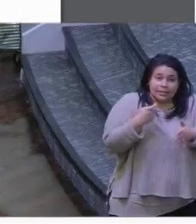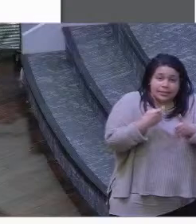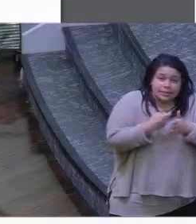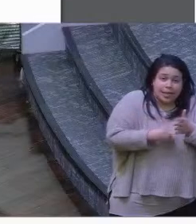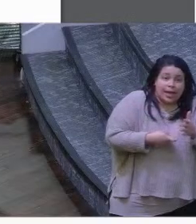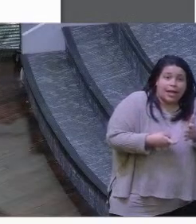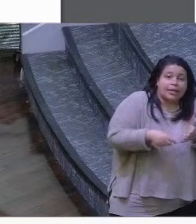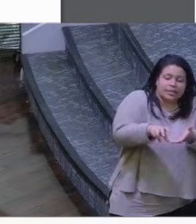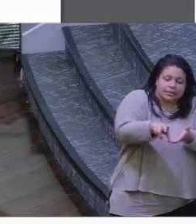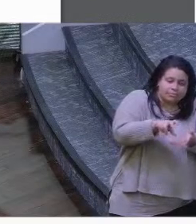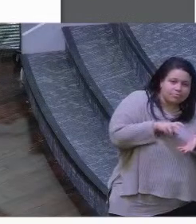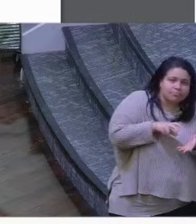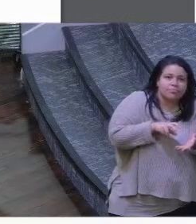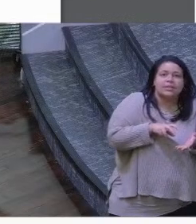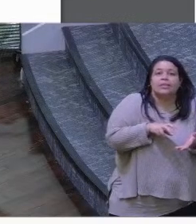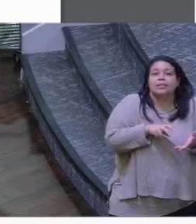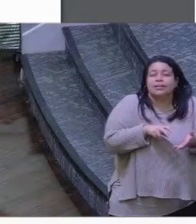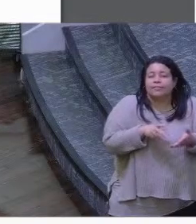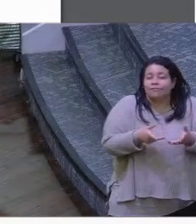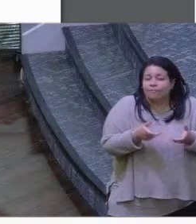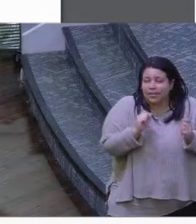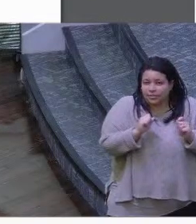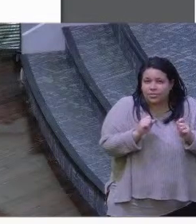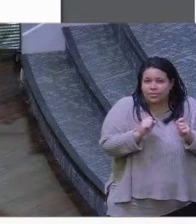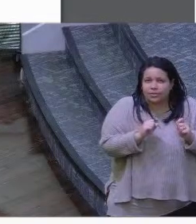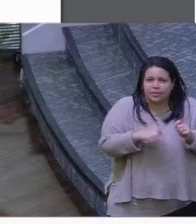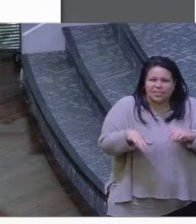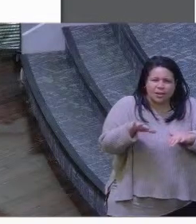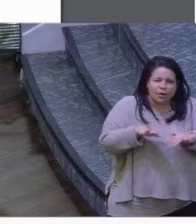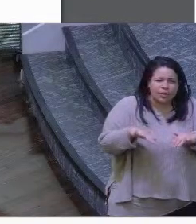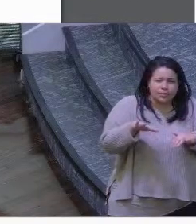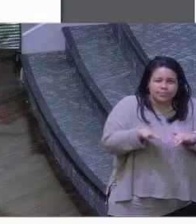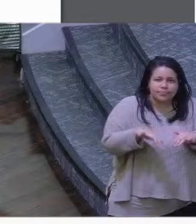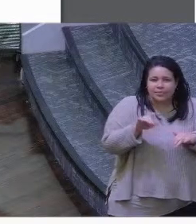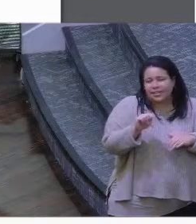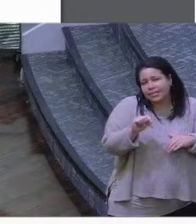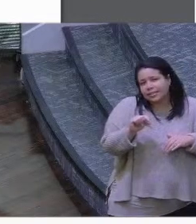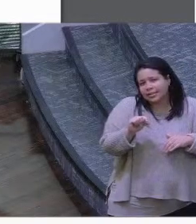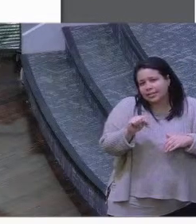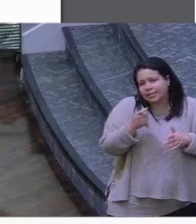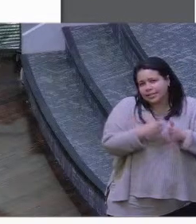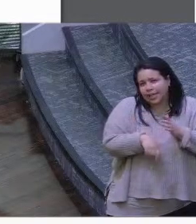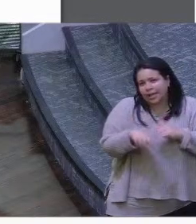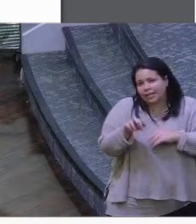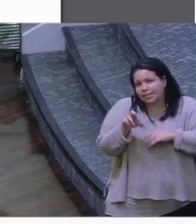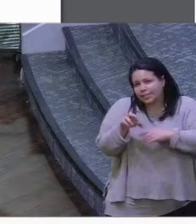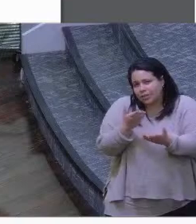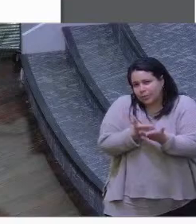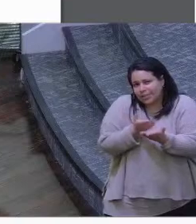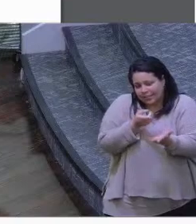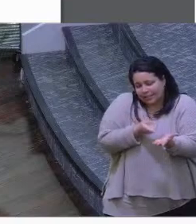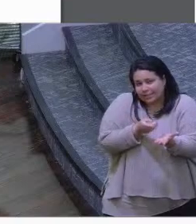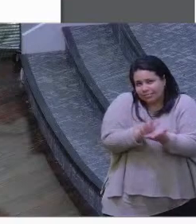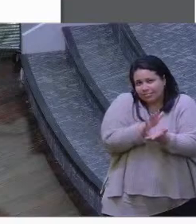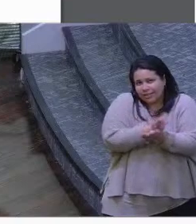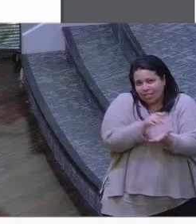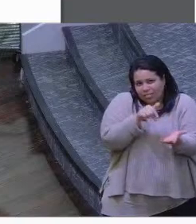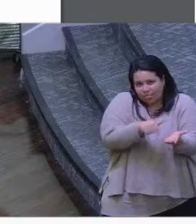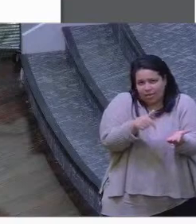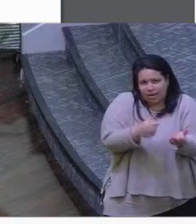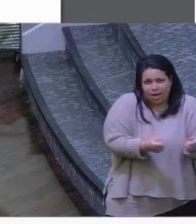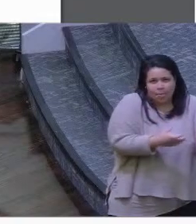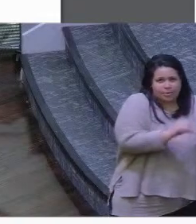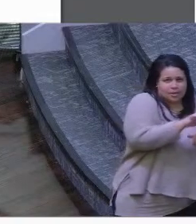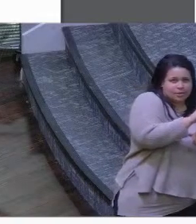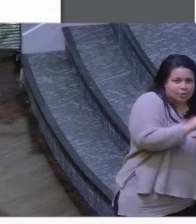quicker. It's always kind of a guessing game with our tax receipts. How much we get in October and how much we get in November, so we got that money a